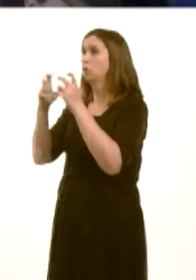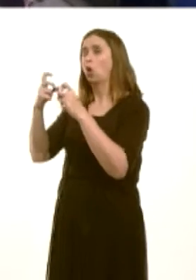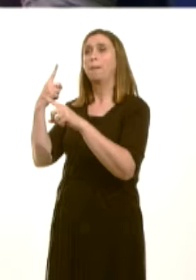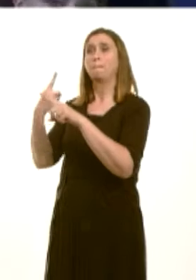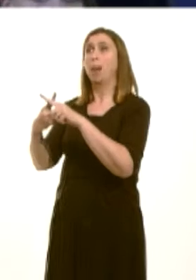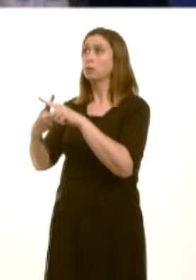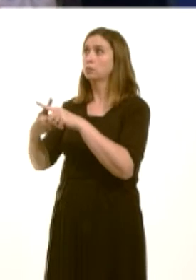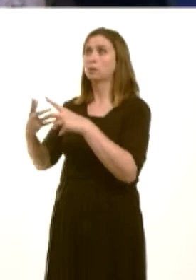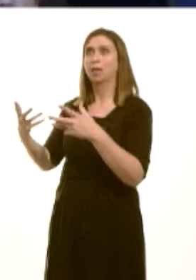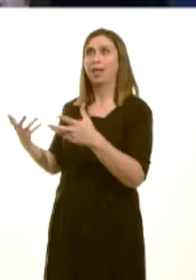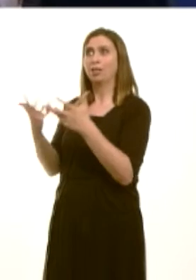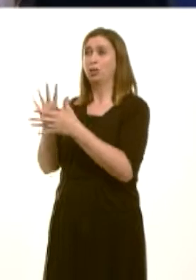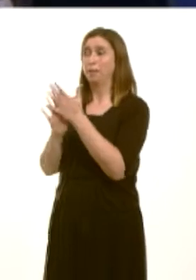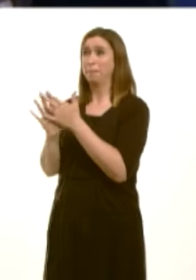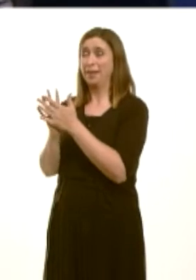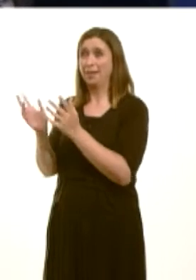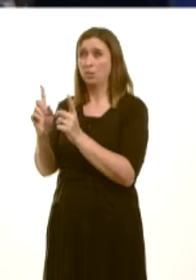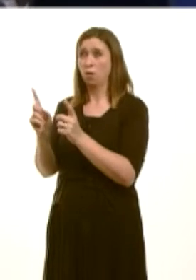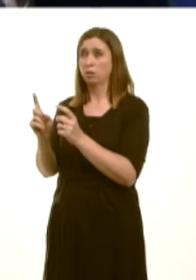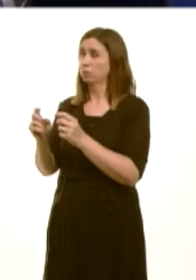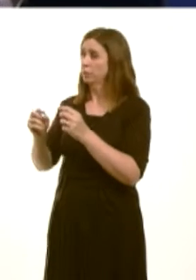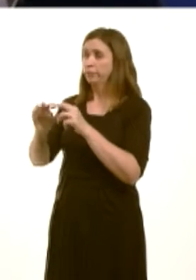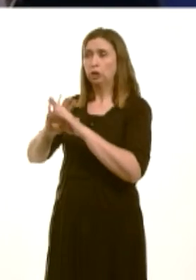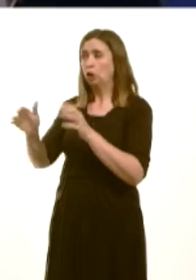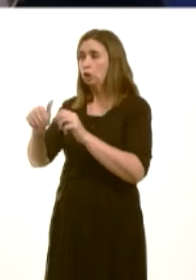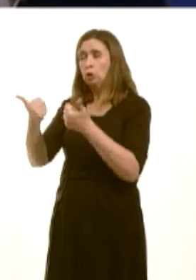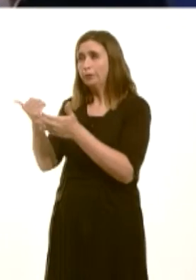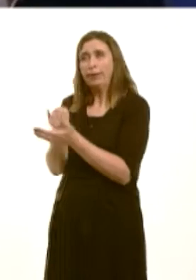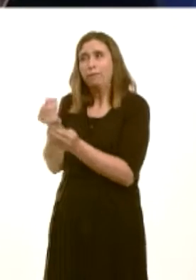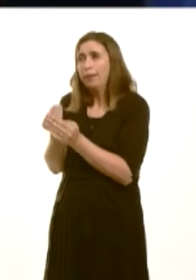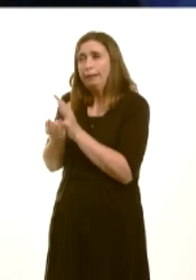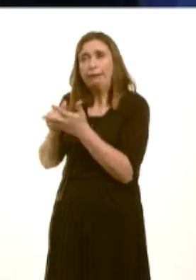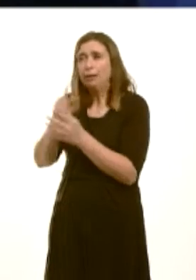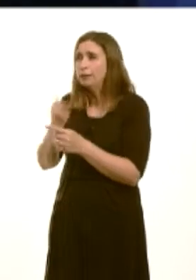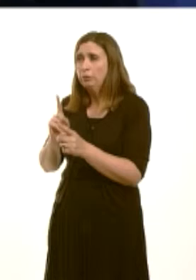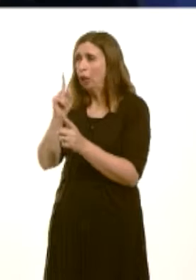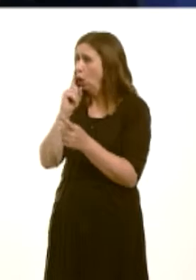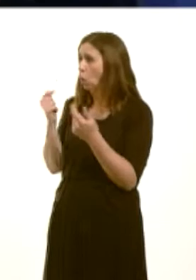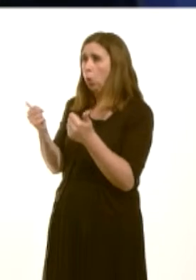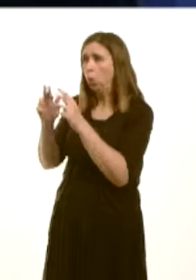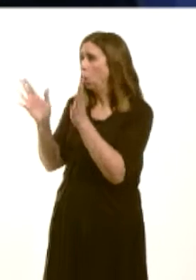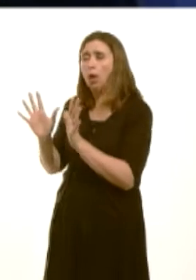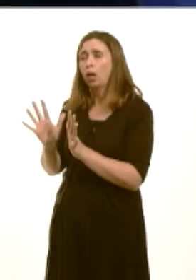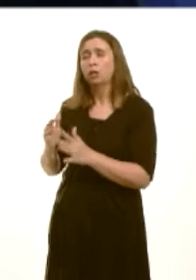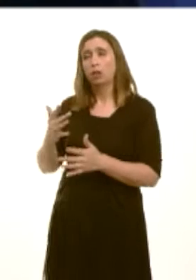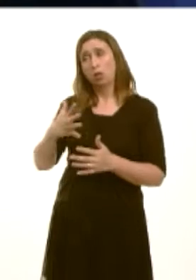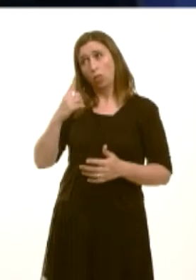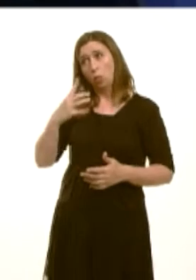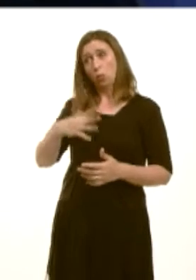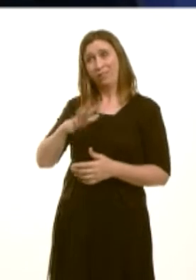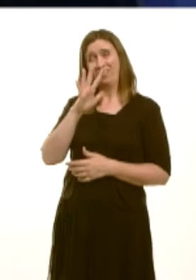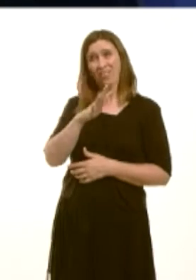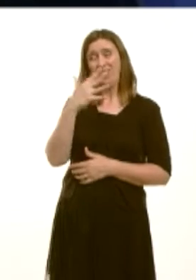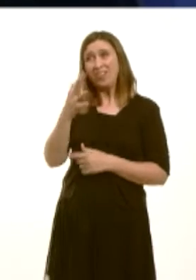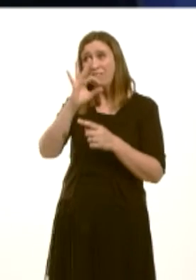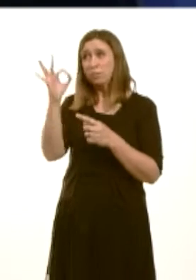more energy than they use. Now, in your programme for government, you had a commitment, of course, to to secure an improvement of 55%